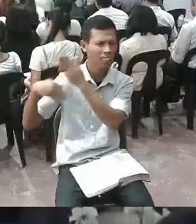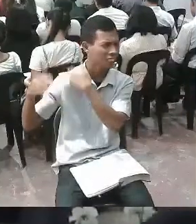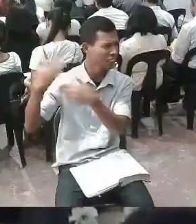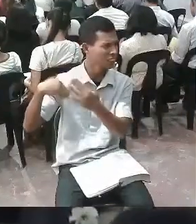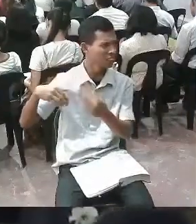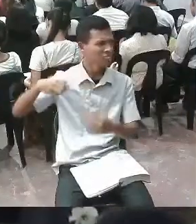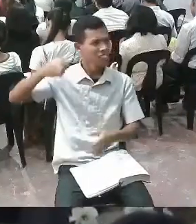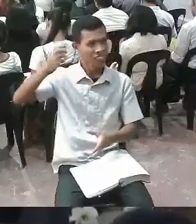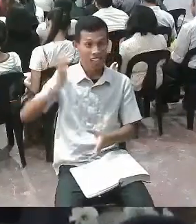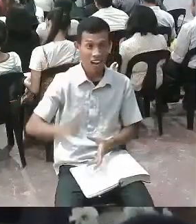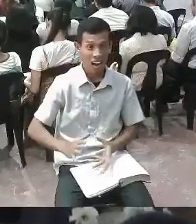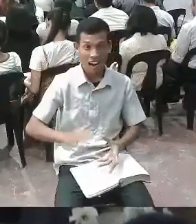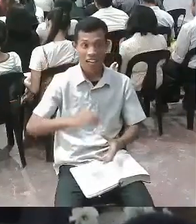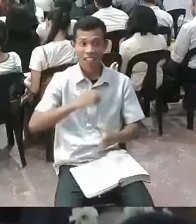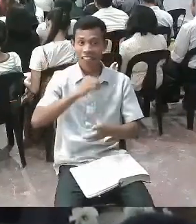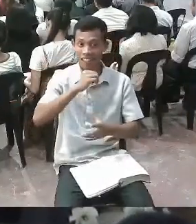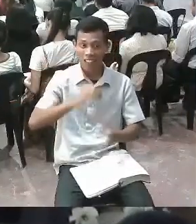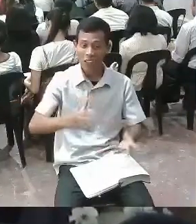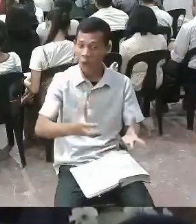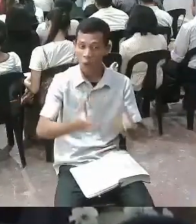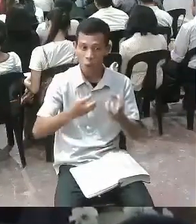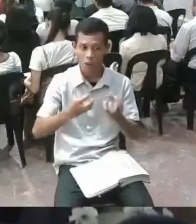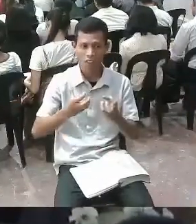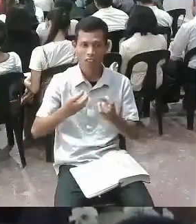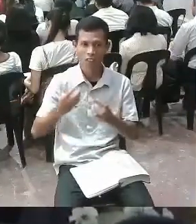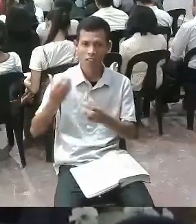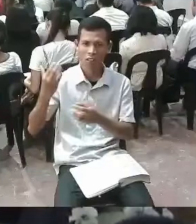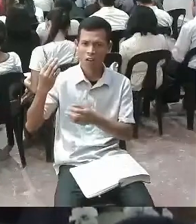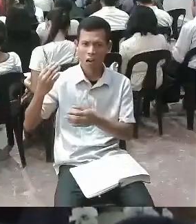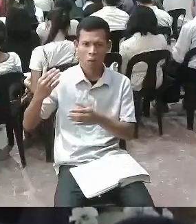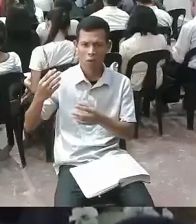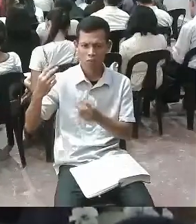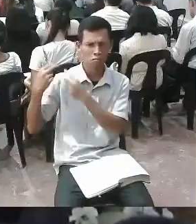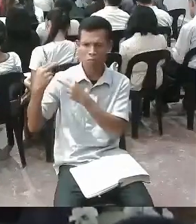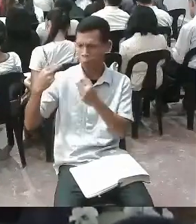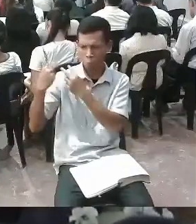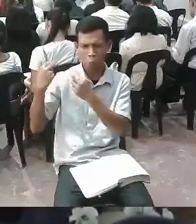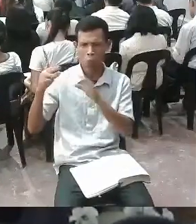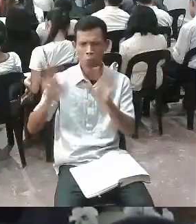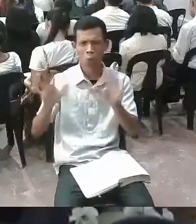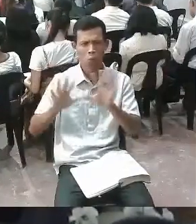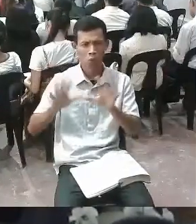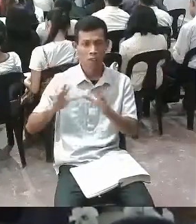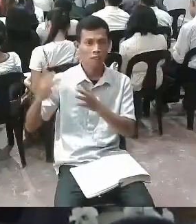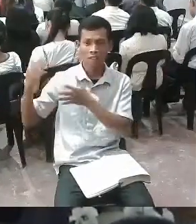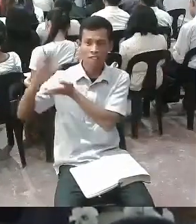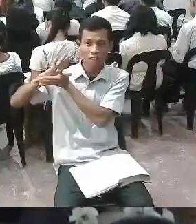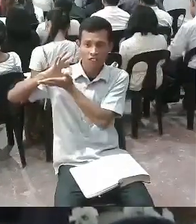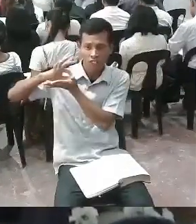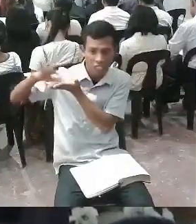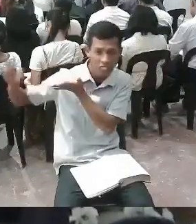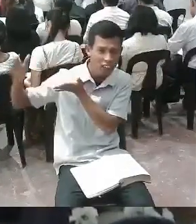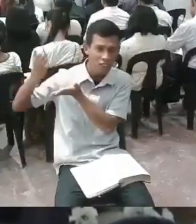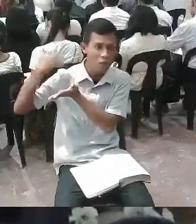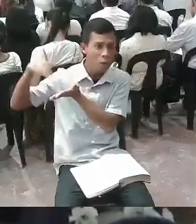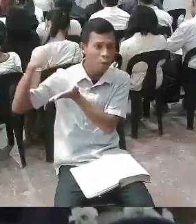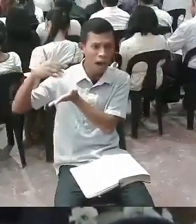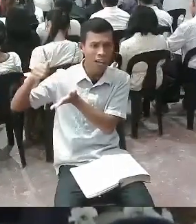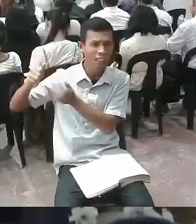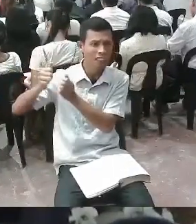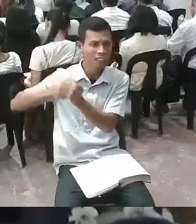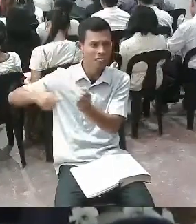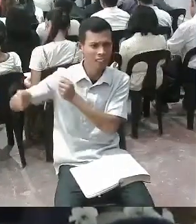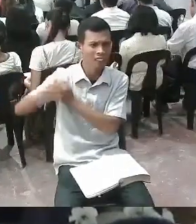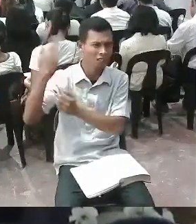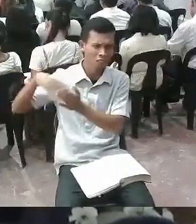God does not care about your past. Your past is forgiven. God doesn't care about